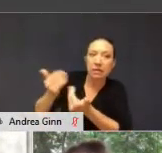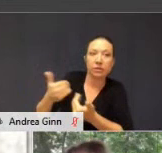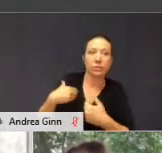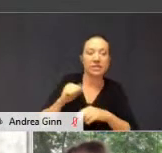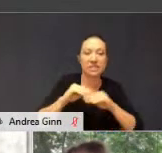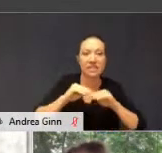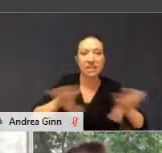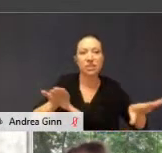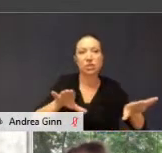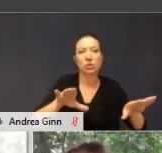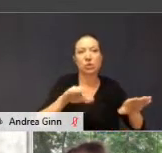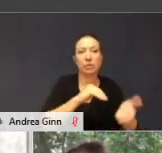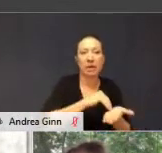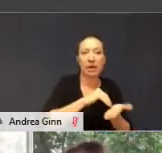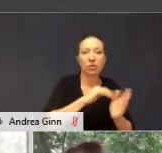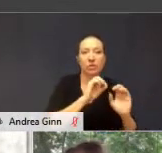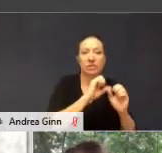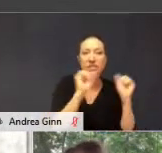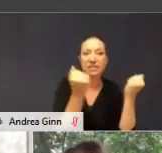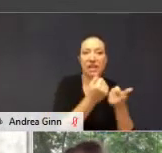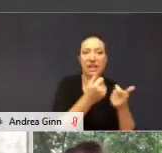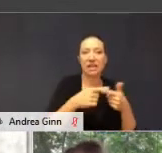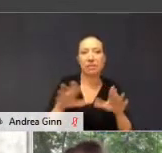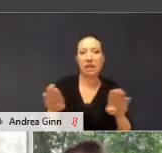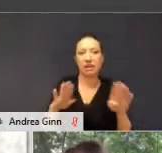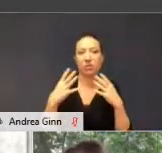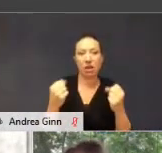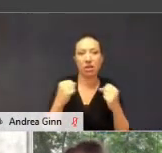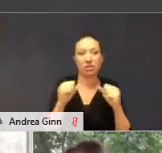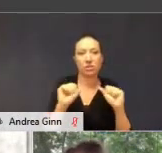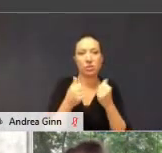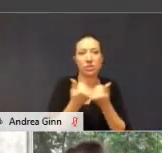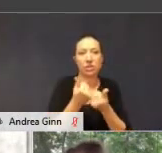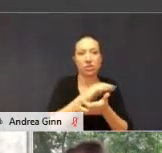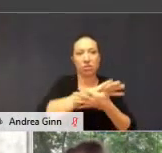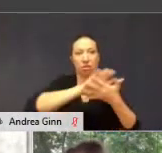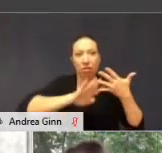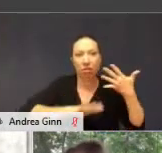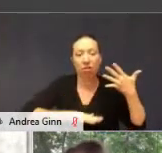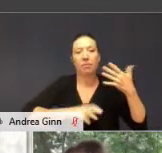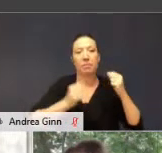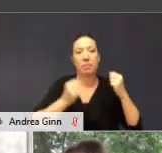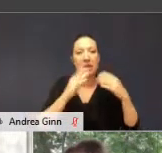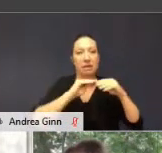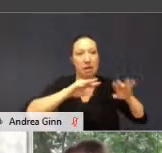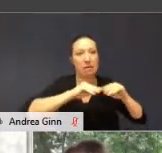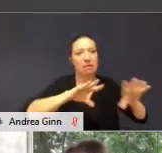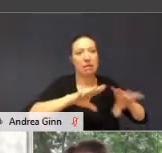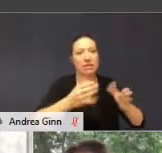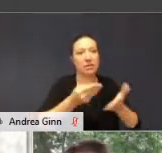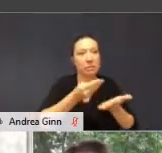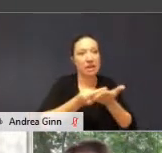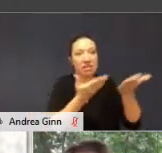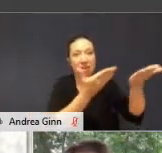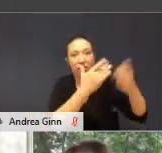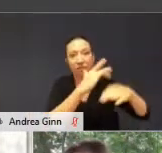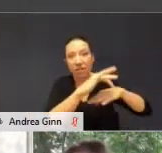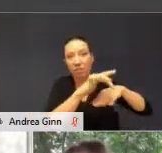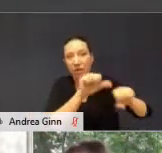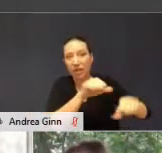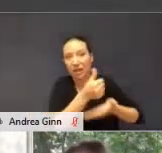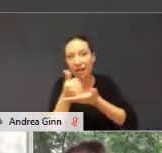Association, Medical Society, Behavioral Health Association, and others. Apply. There's money there, and it can help. You know,